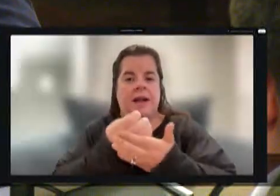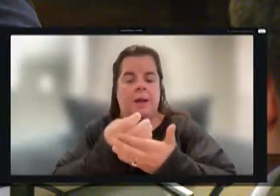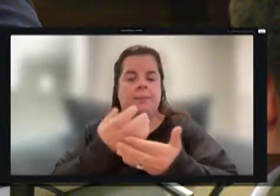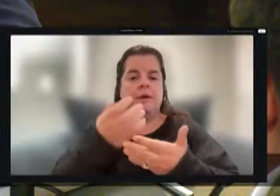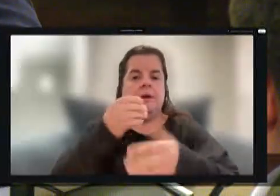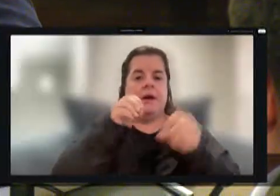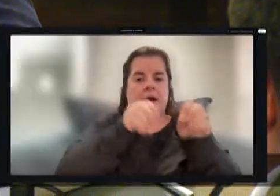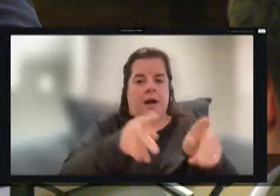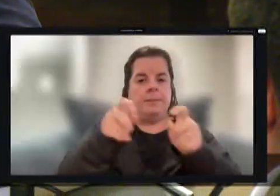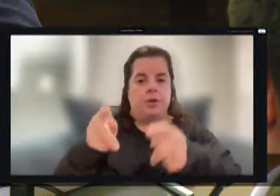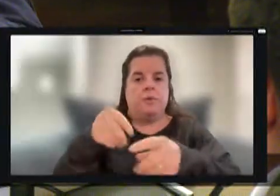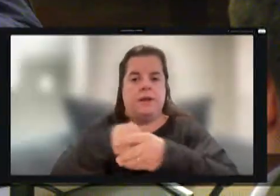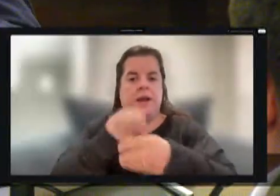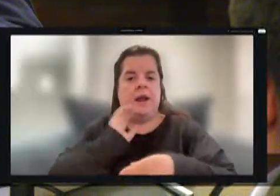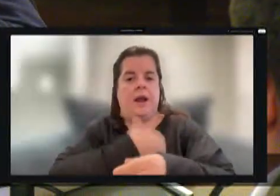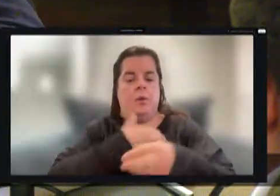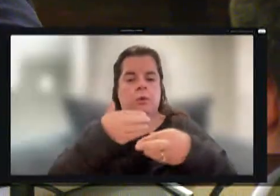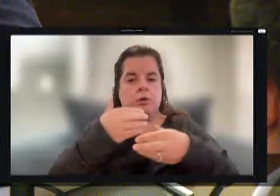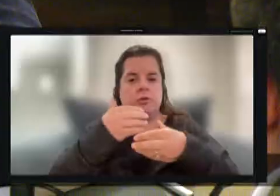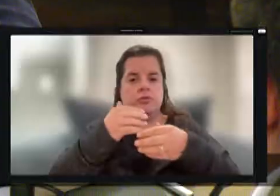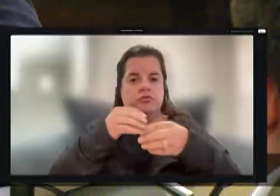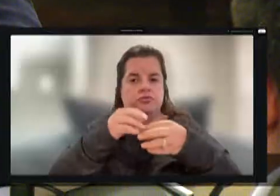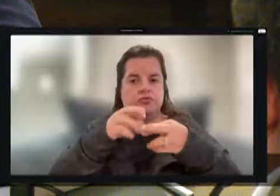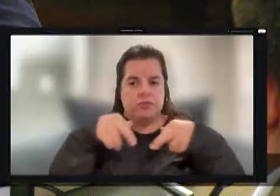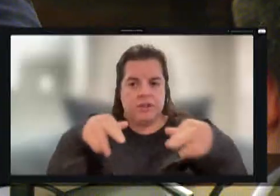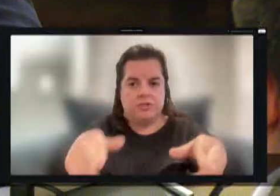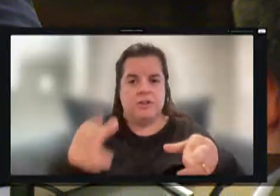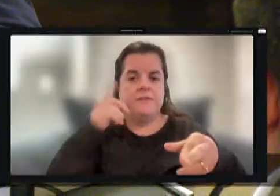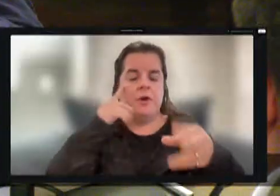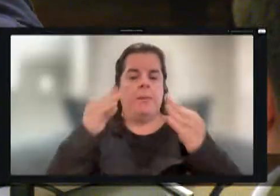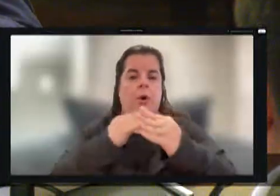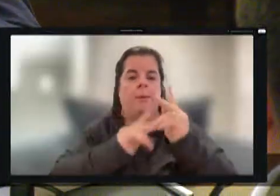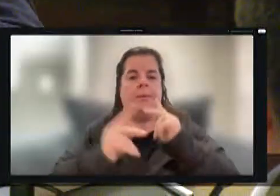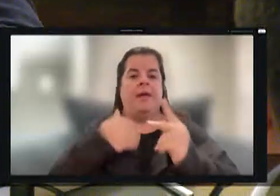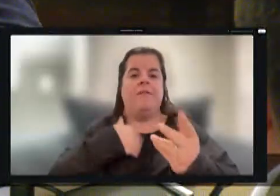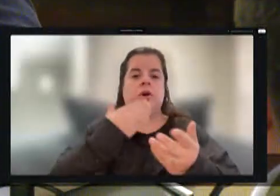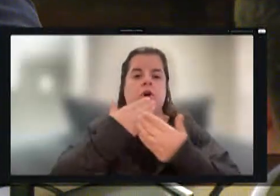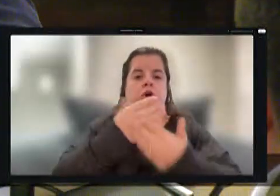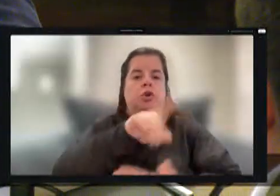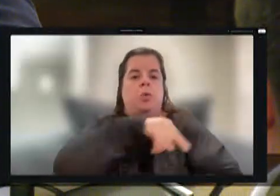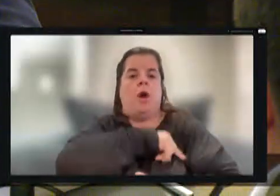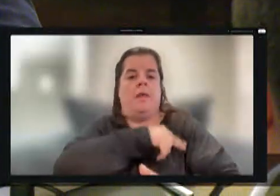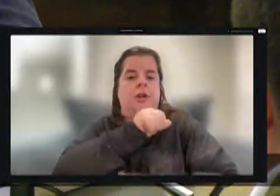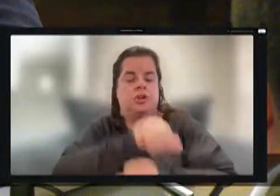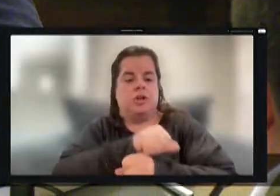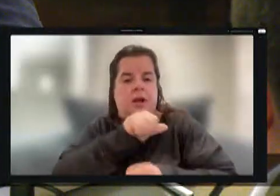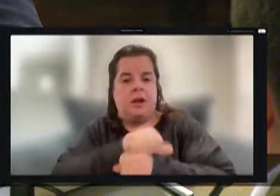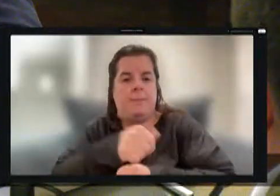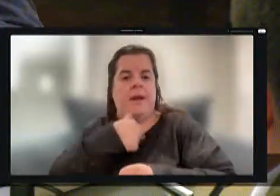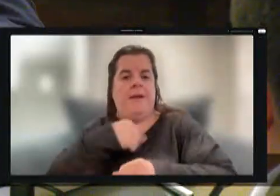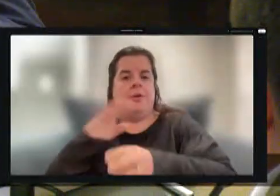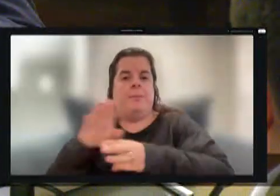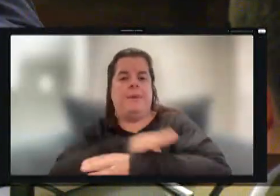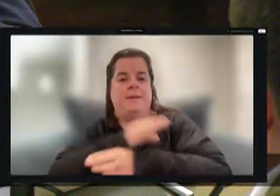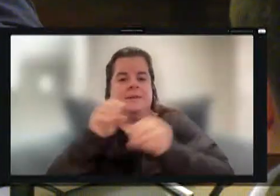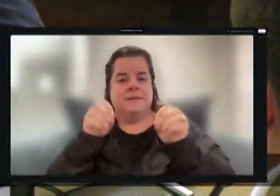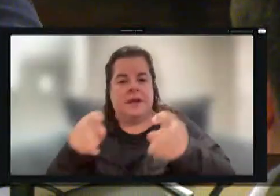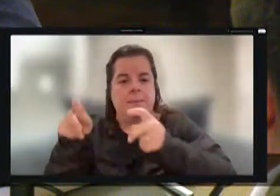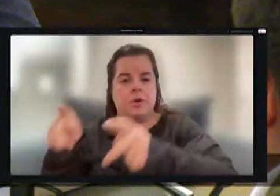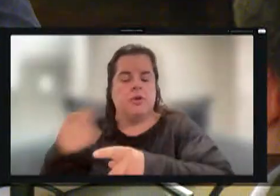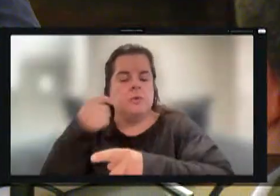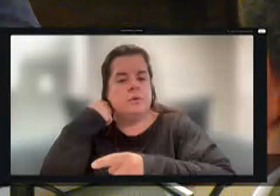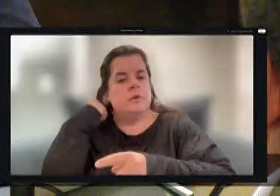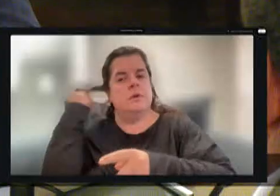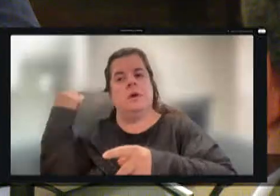our region. The more people have good quality jobs, the more people have business opportunities, the healthier